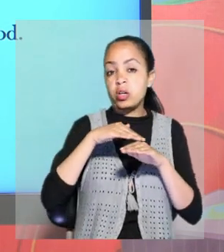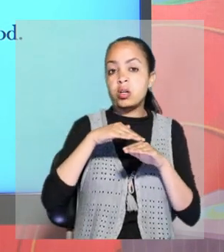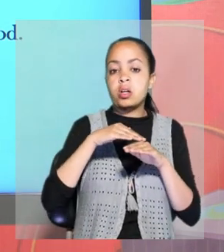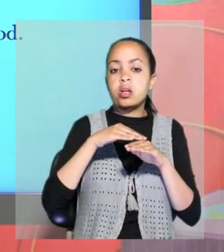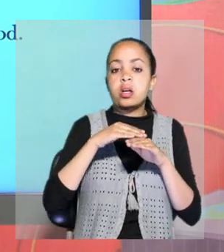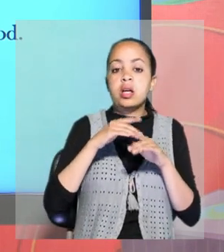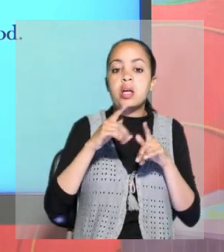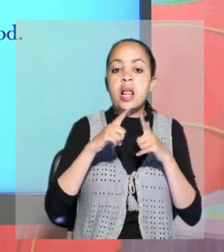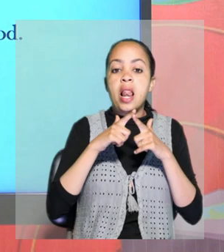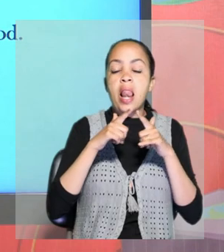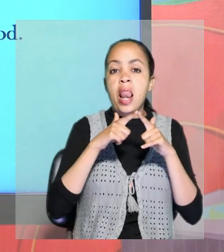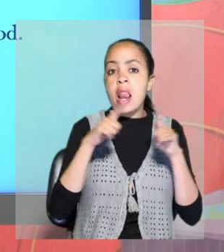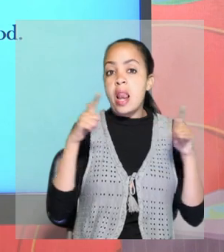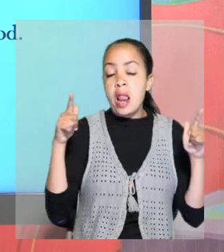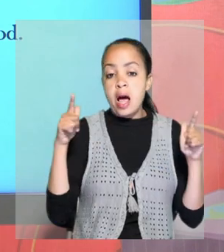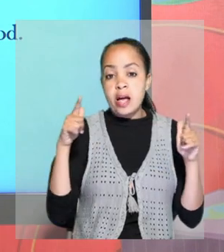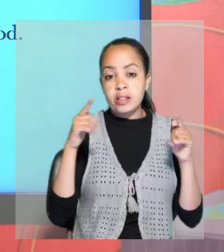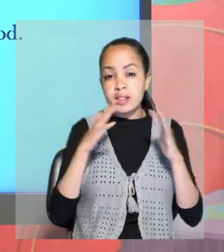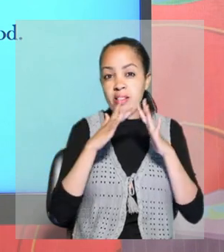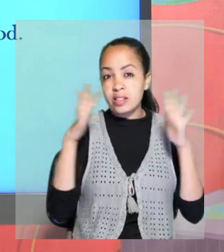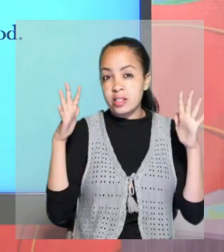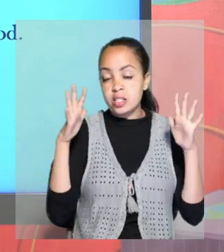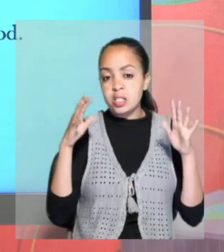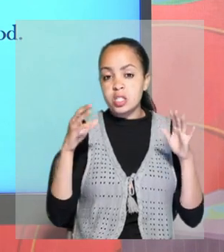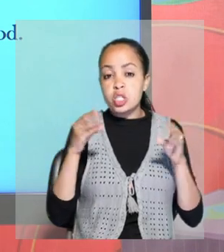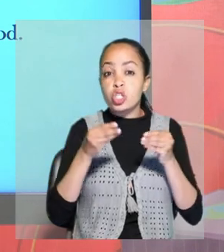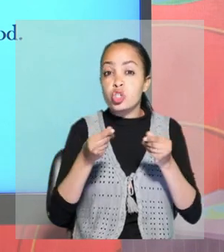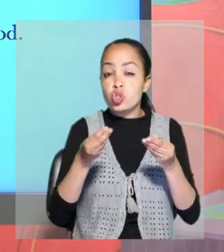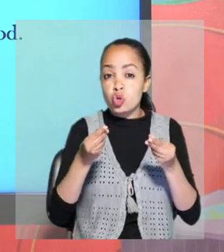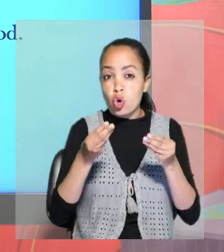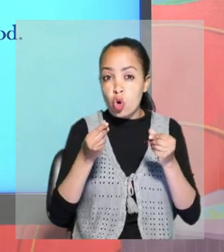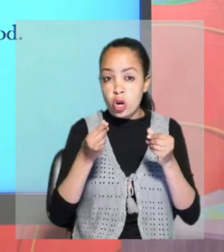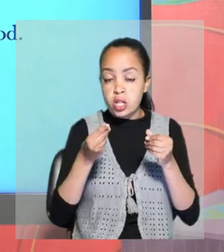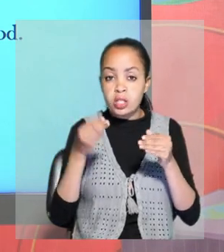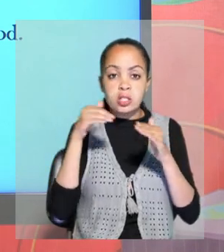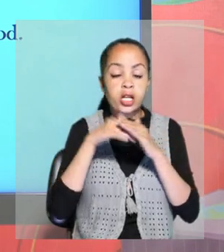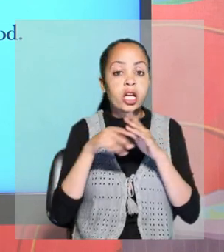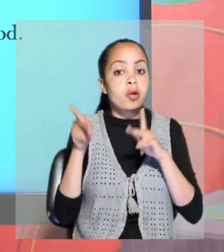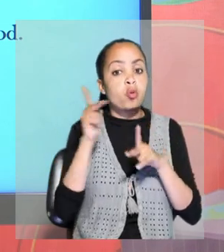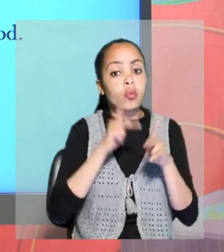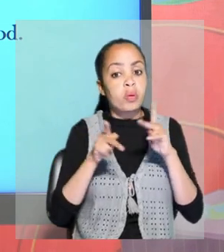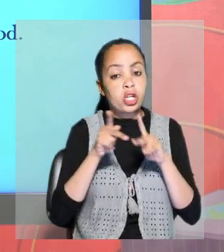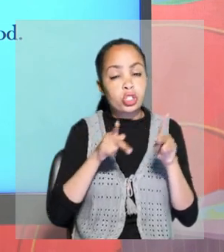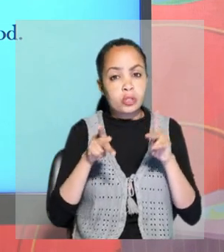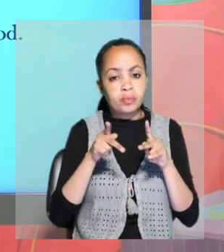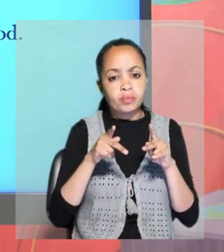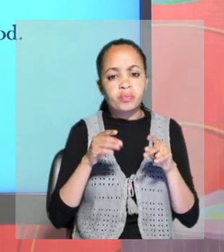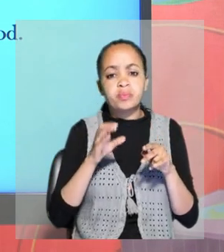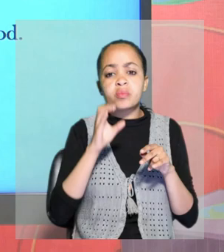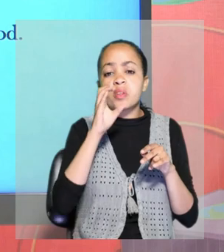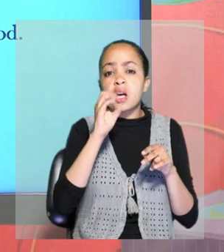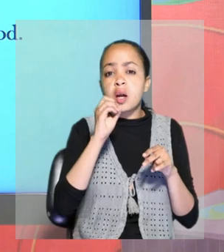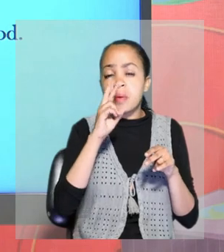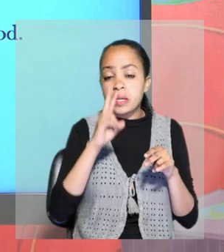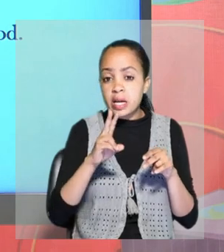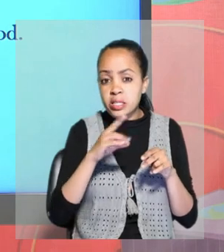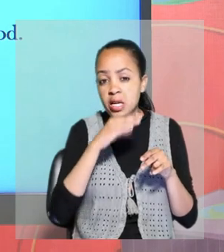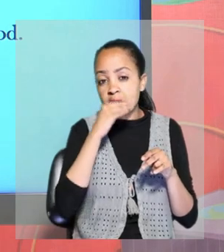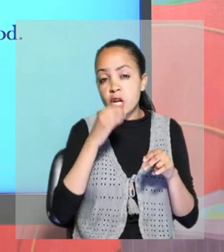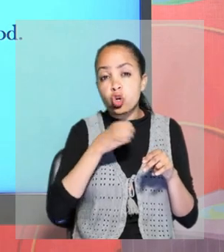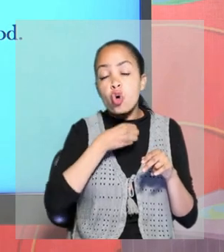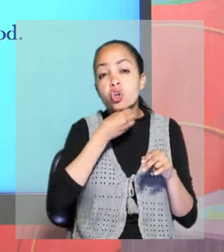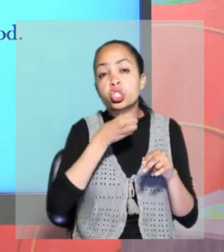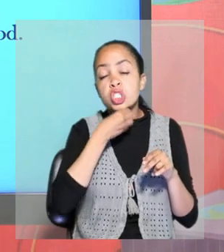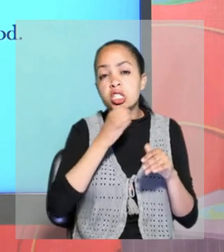of light intensity over a population, the effect of soil over a population, effect of carbon dioxide and